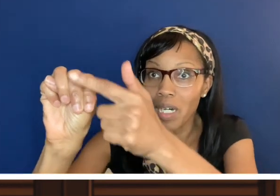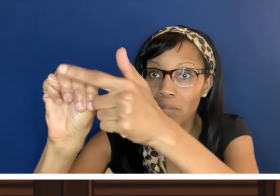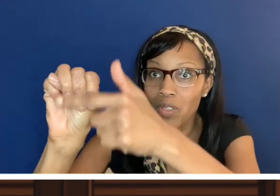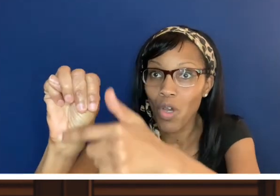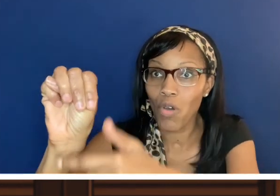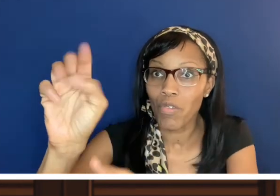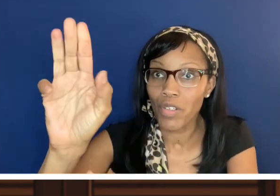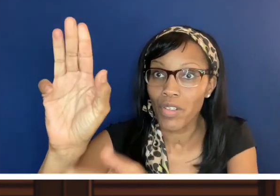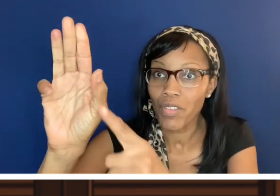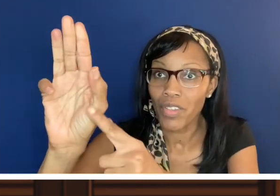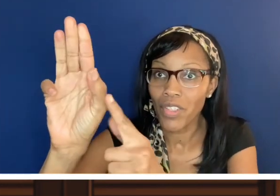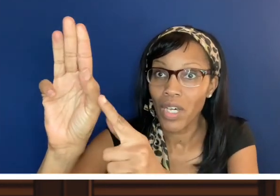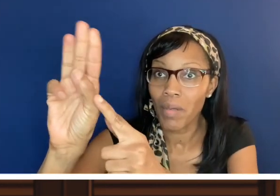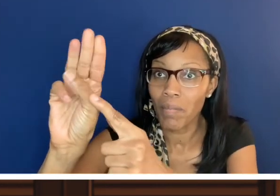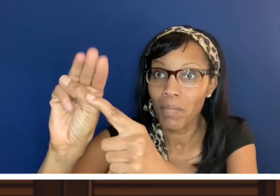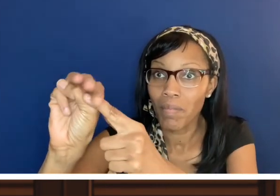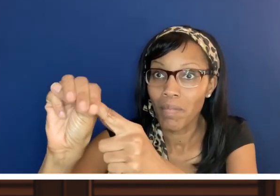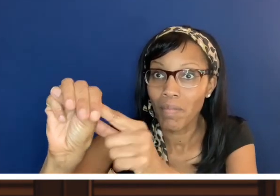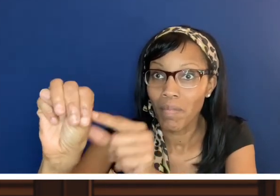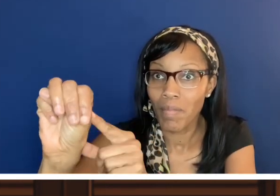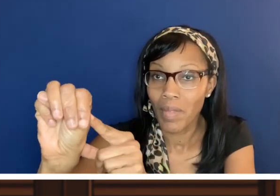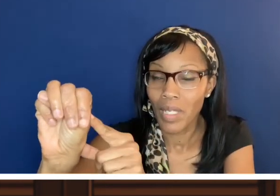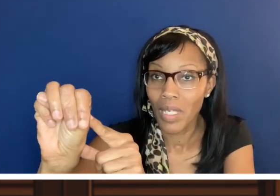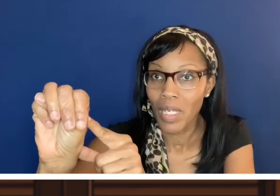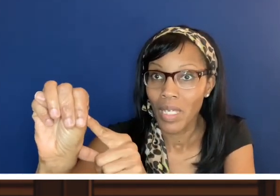3 humps over the thumb.